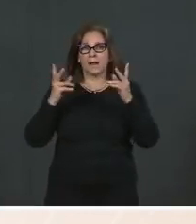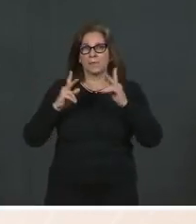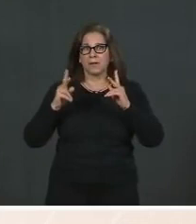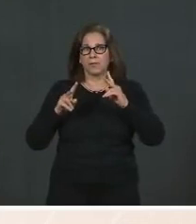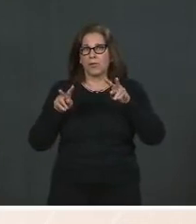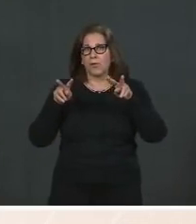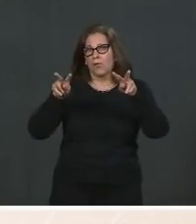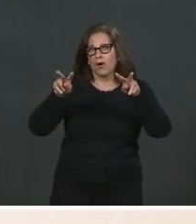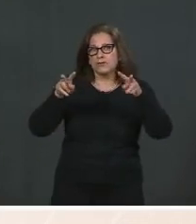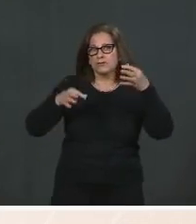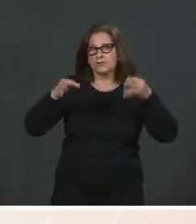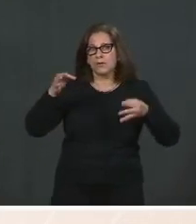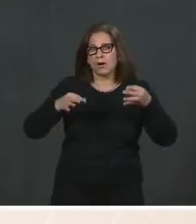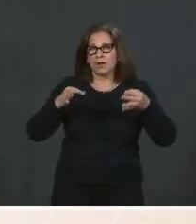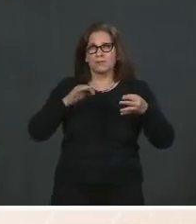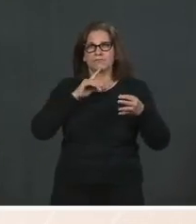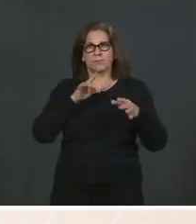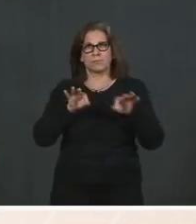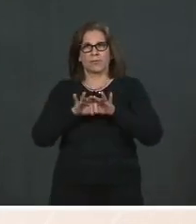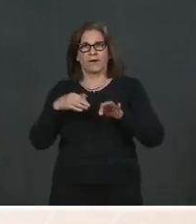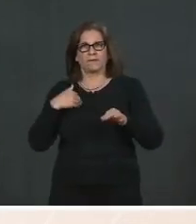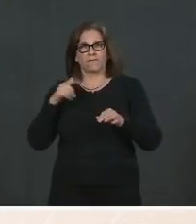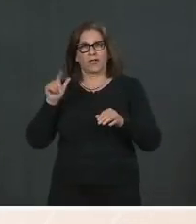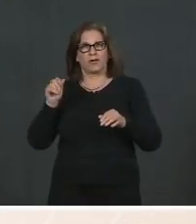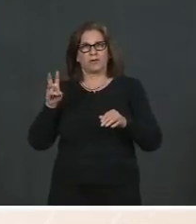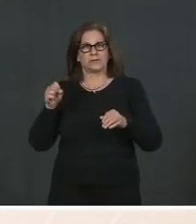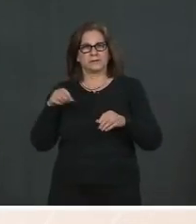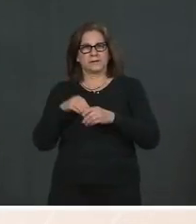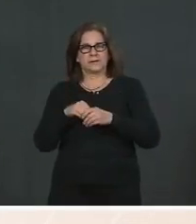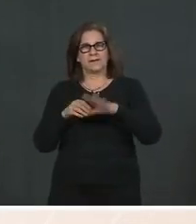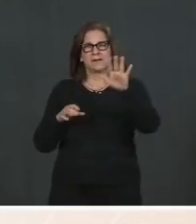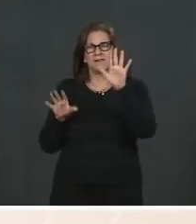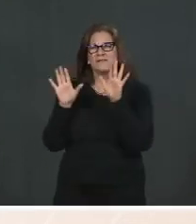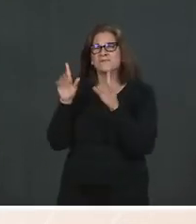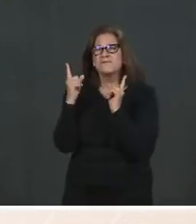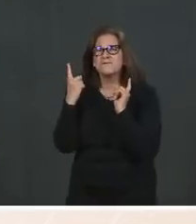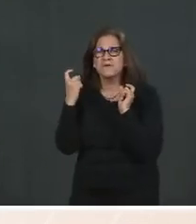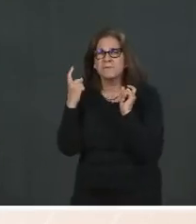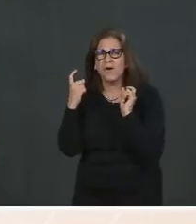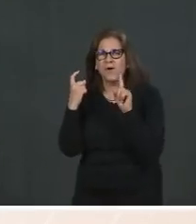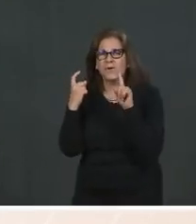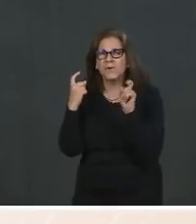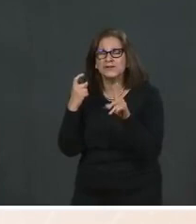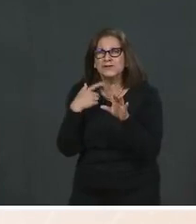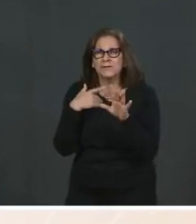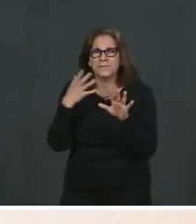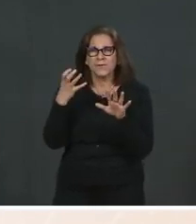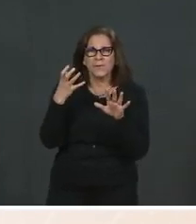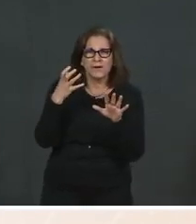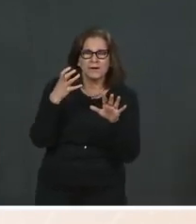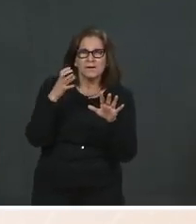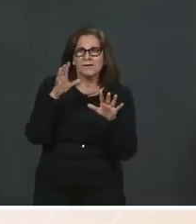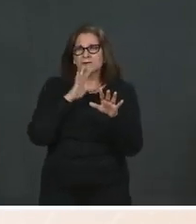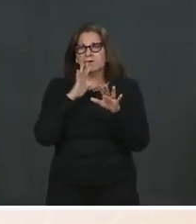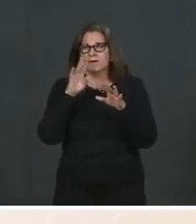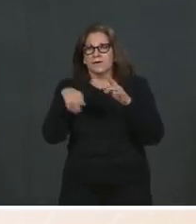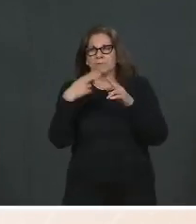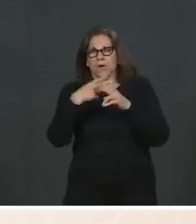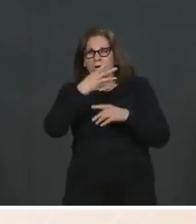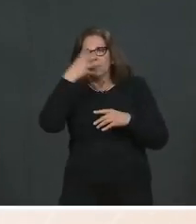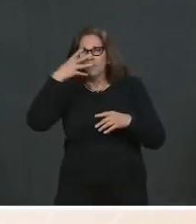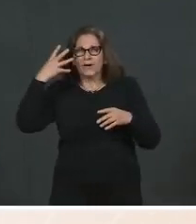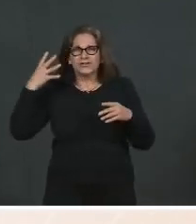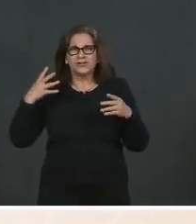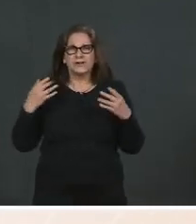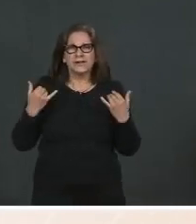country. One last question, if I could, Jen, thank you. I want to just turn to immigration really quickly here. President Joe Biden has said that surges like this happen